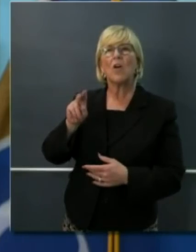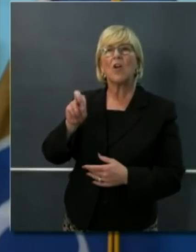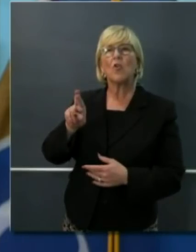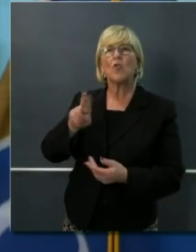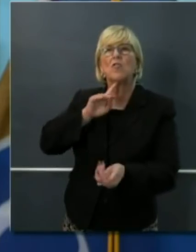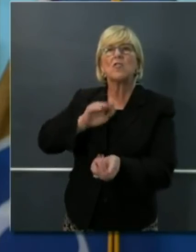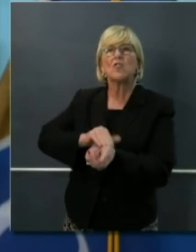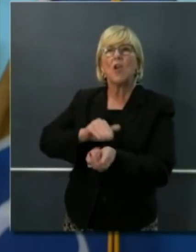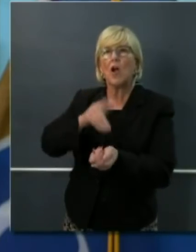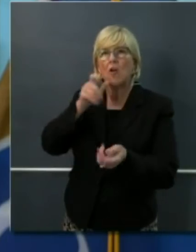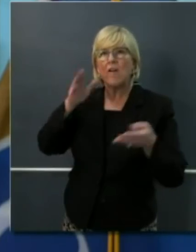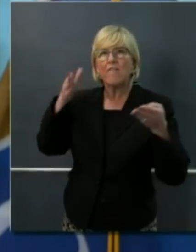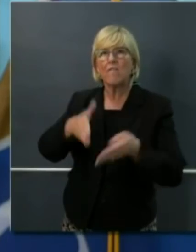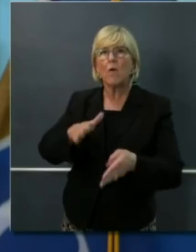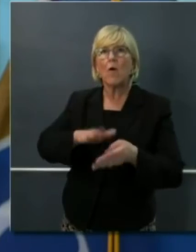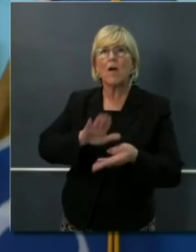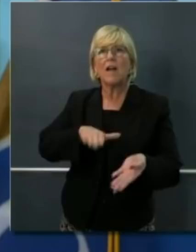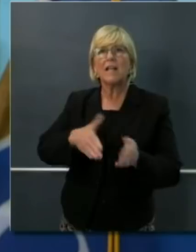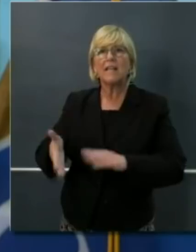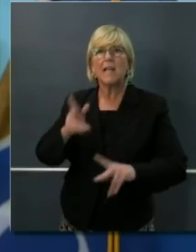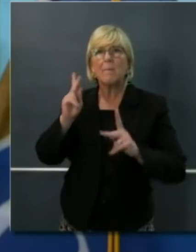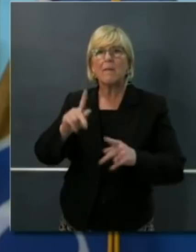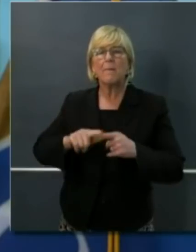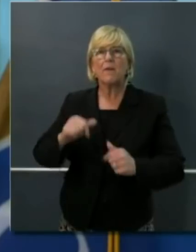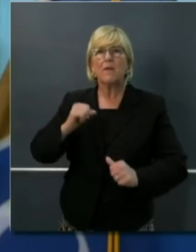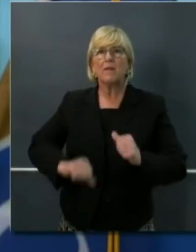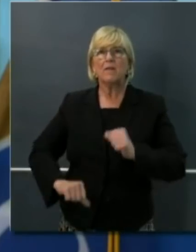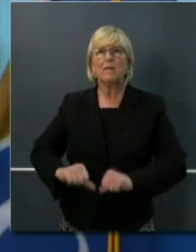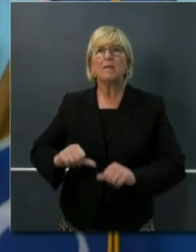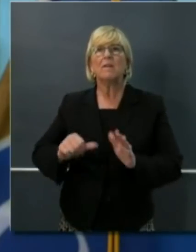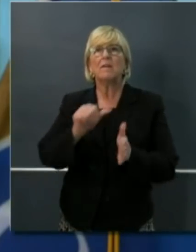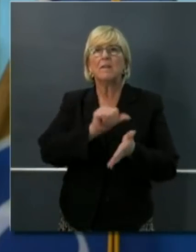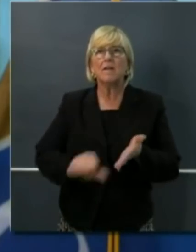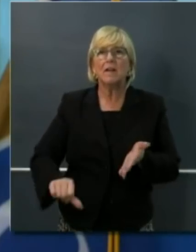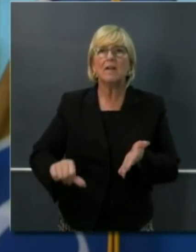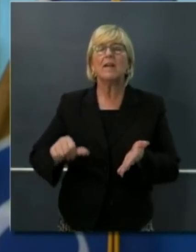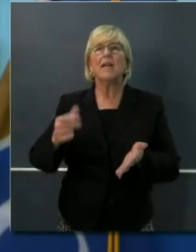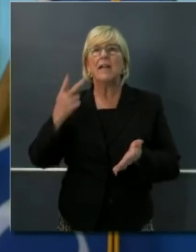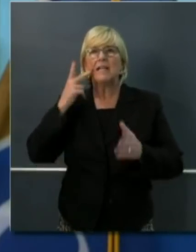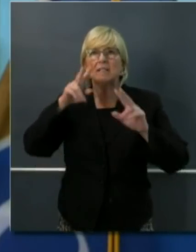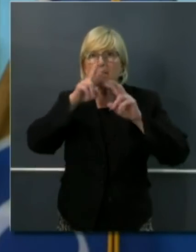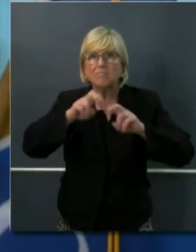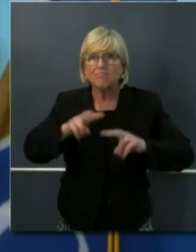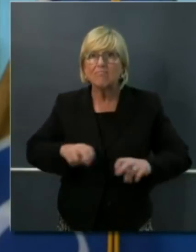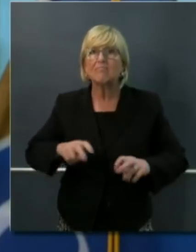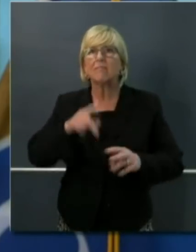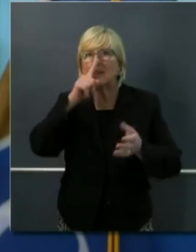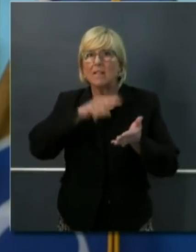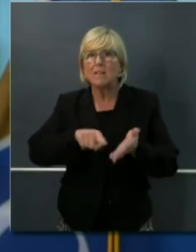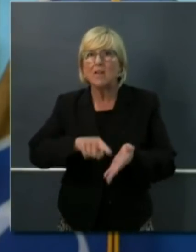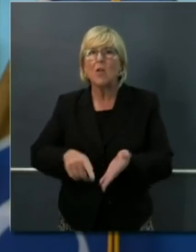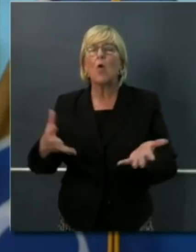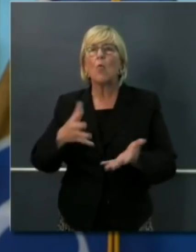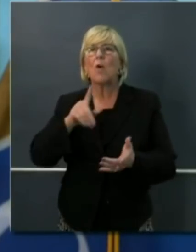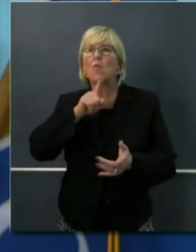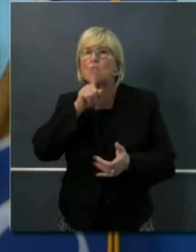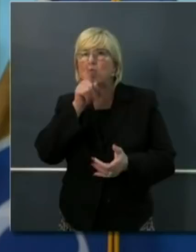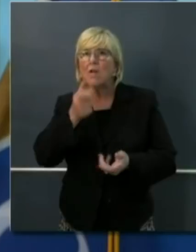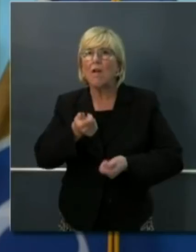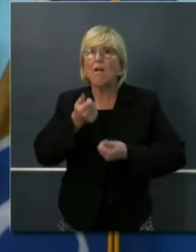pleased with the work that was done in Santa Clara County to make public that information and know that we are doing the